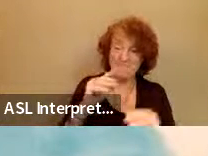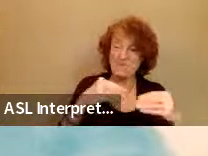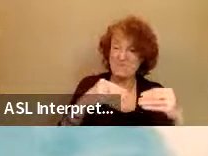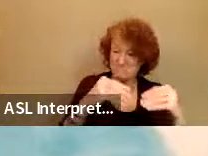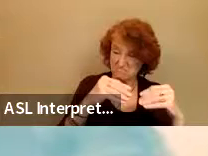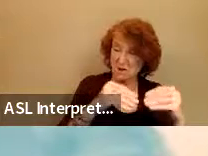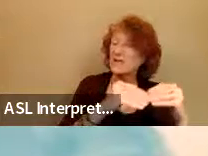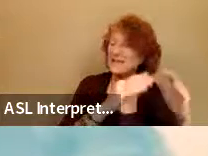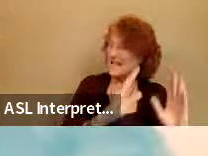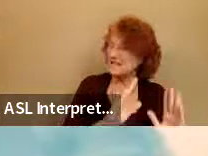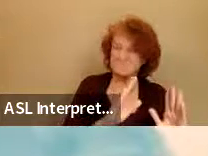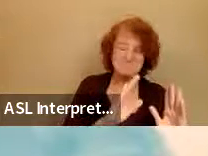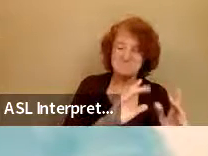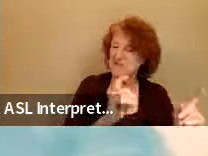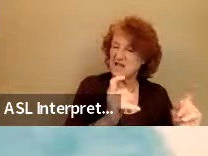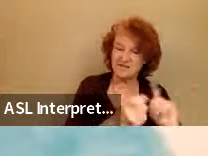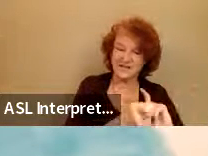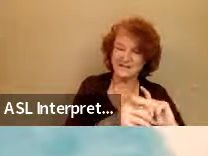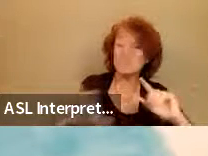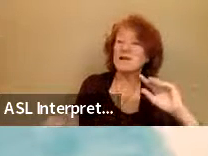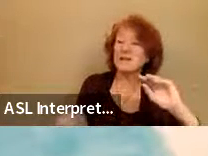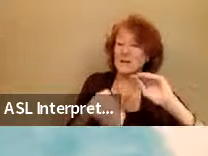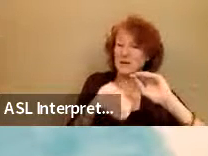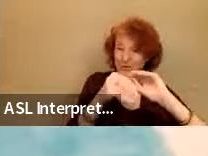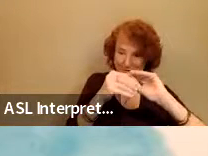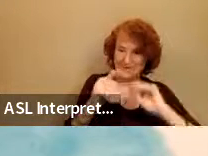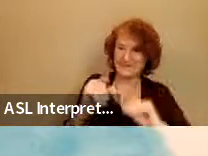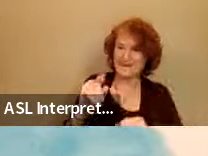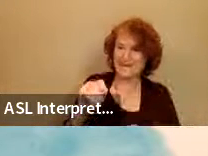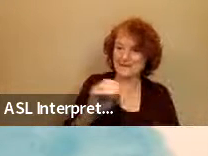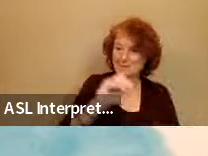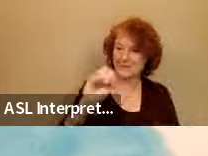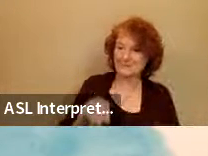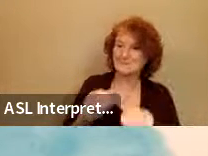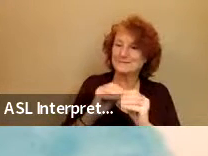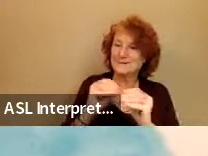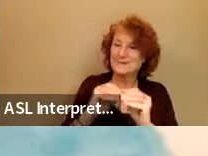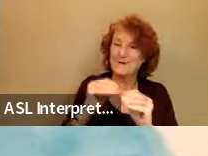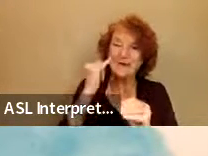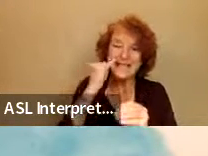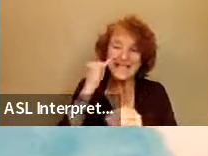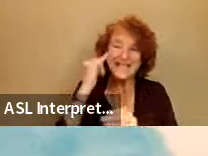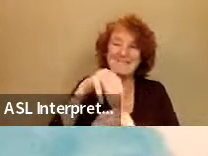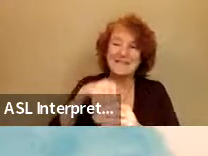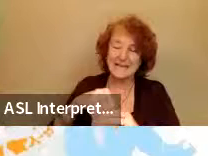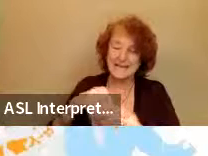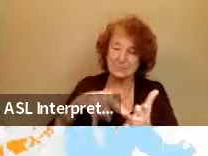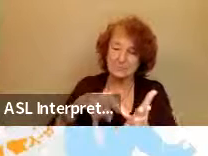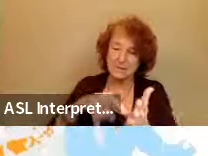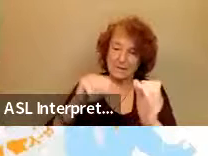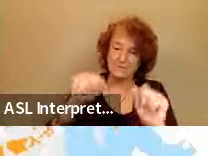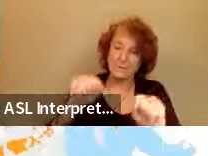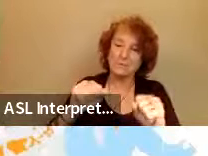20% more so long as that extra room is occupied by affordable housing. Next slide.